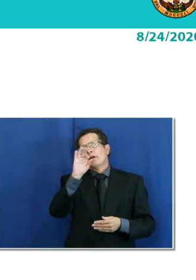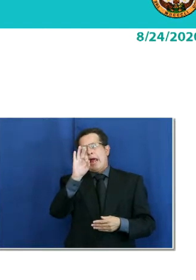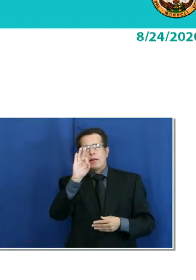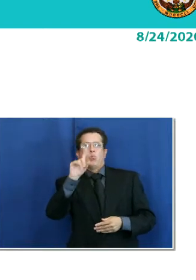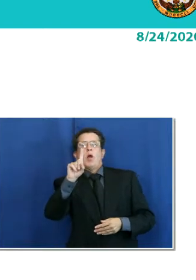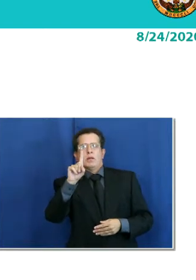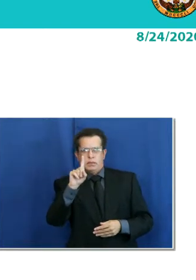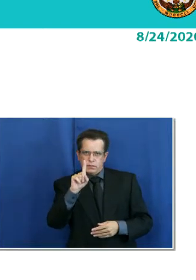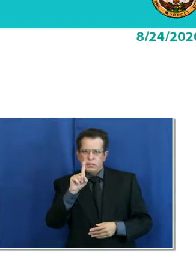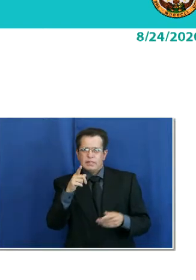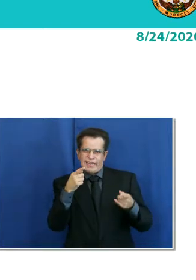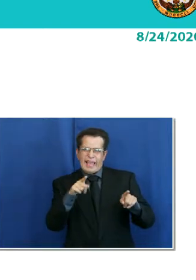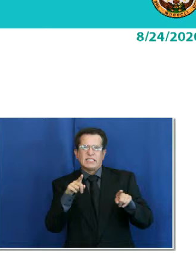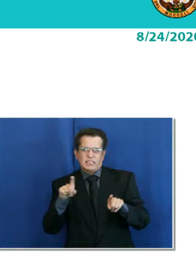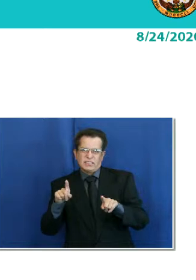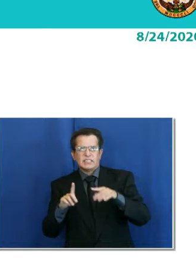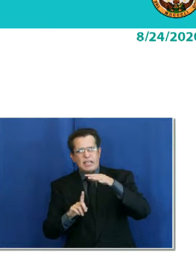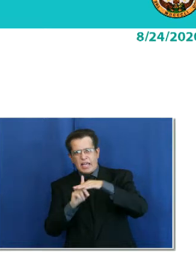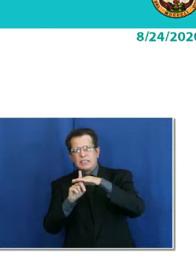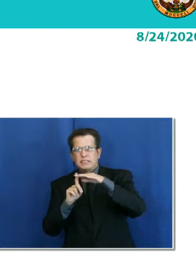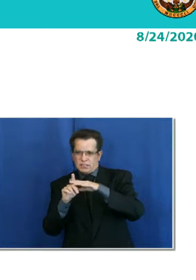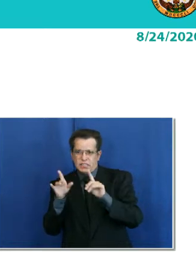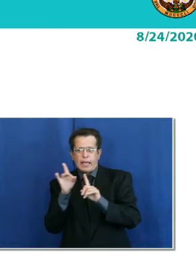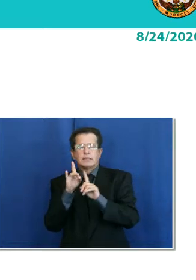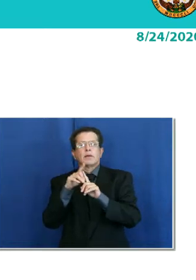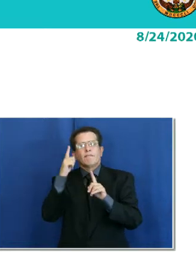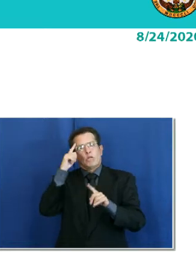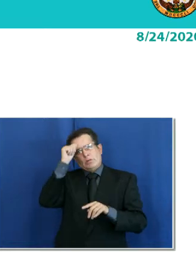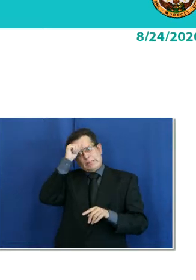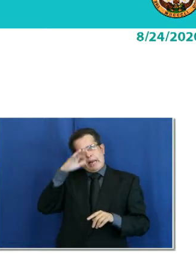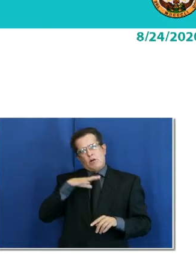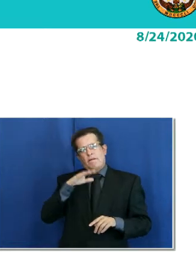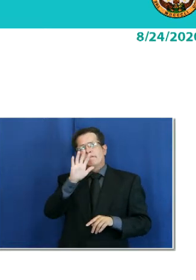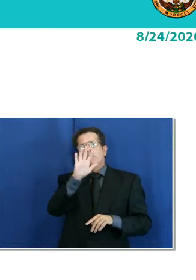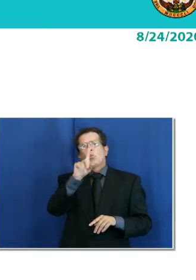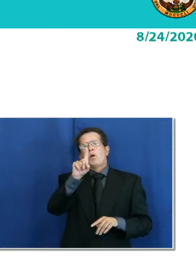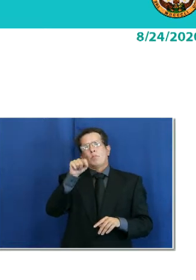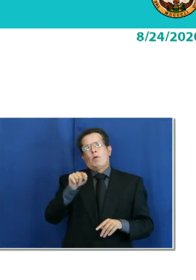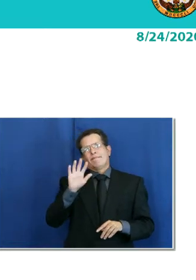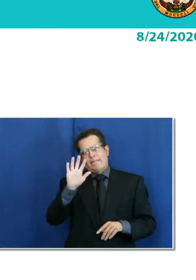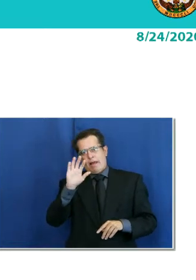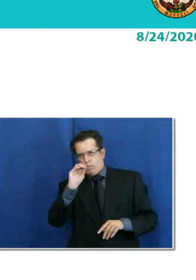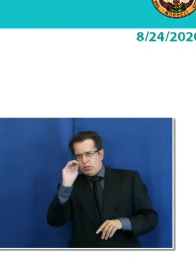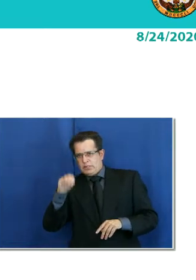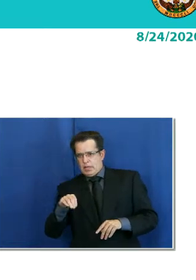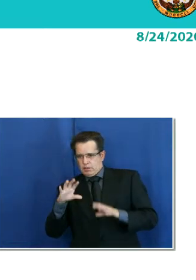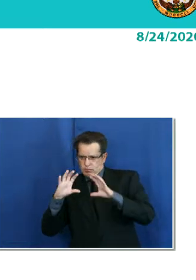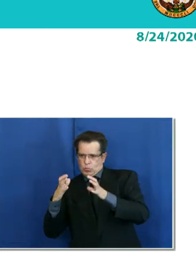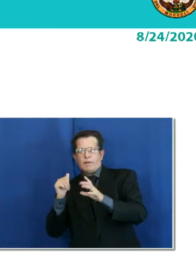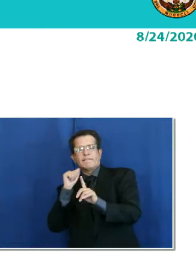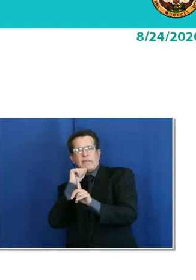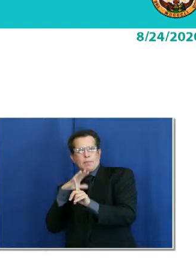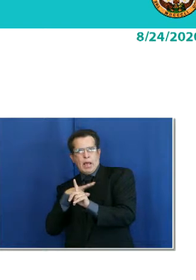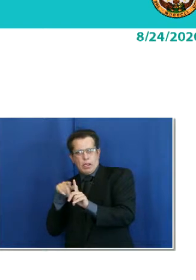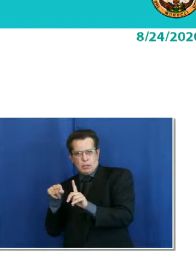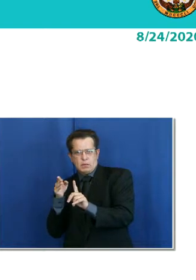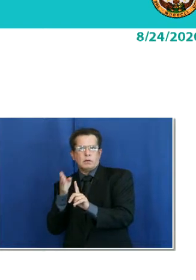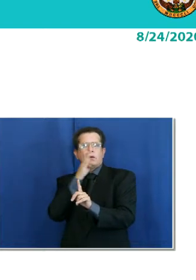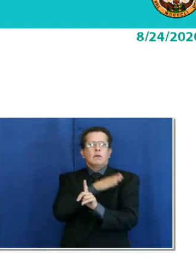21,591 cases. For gender, we have 51.5% represented by female